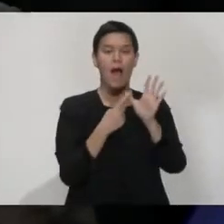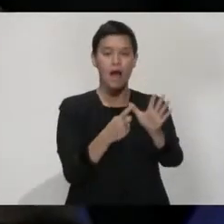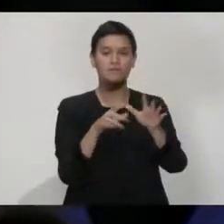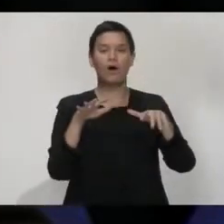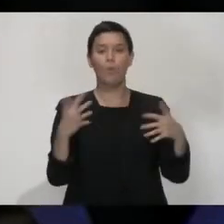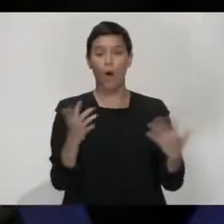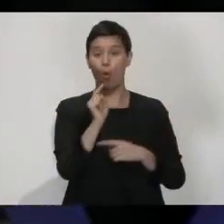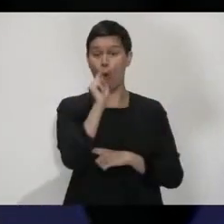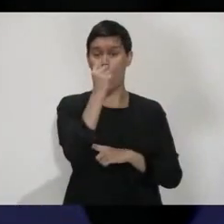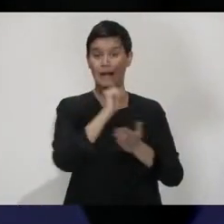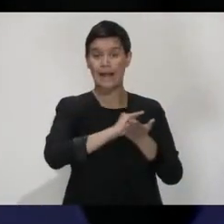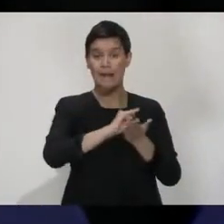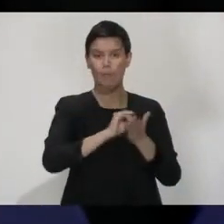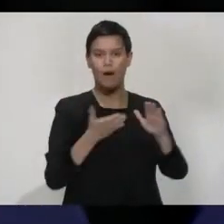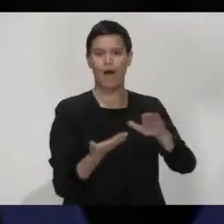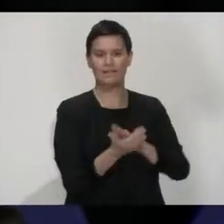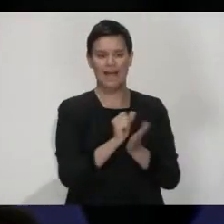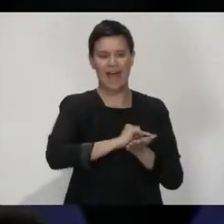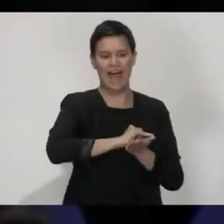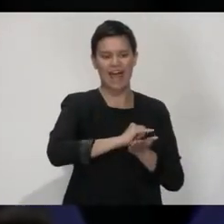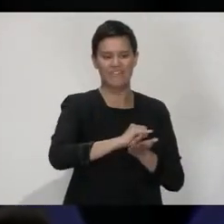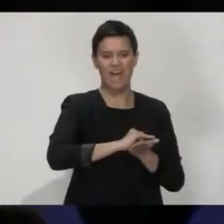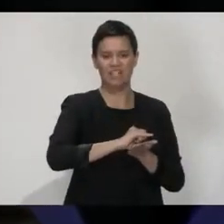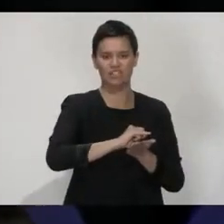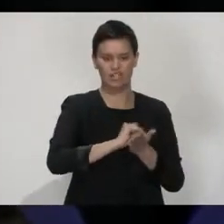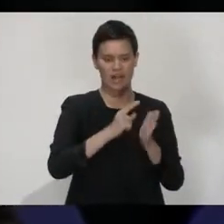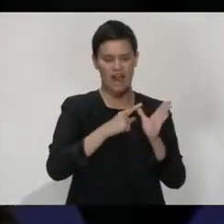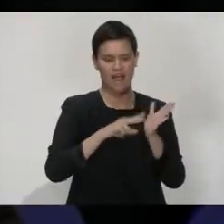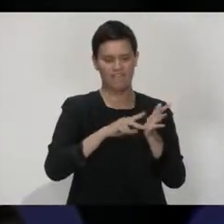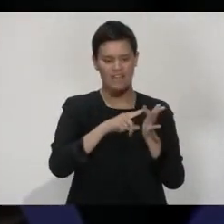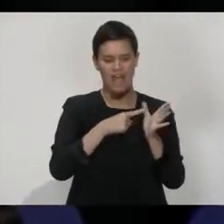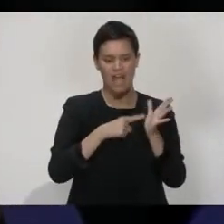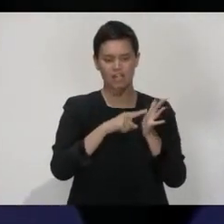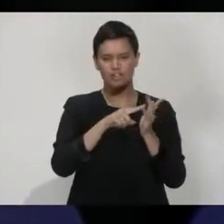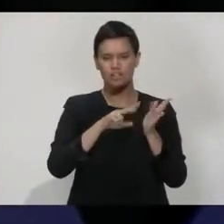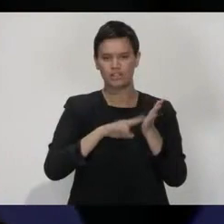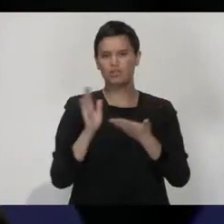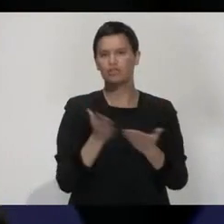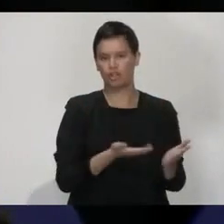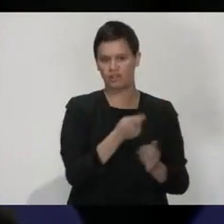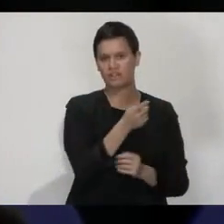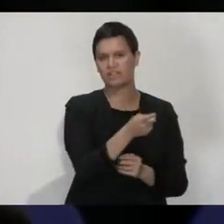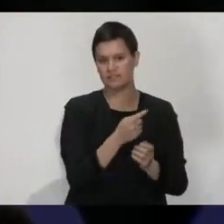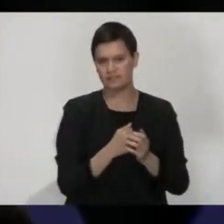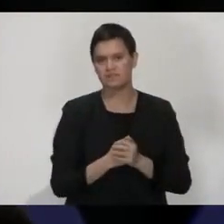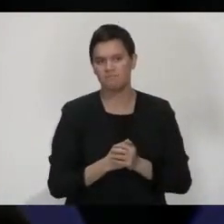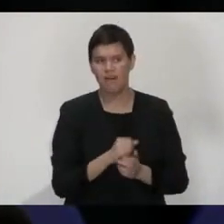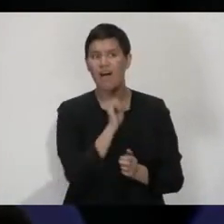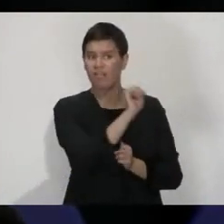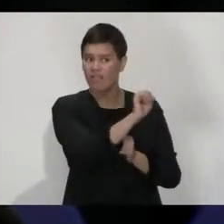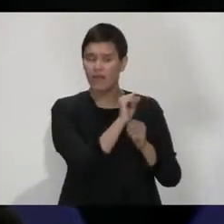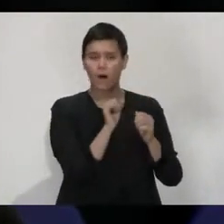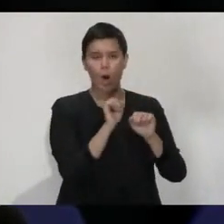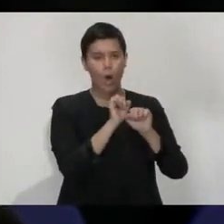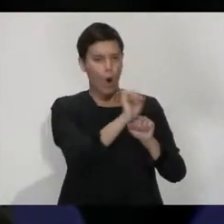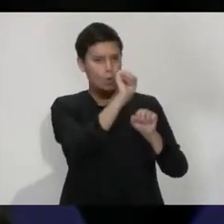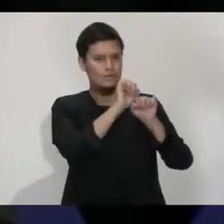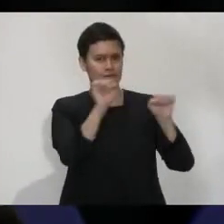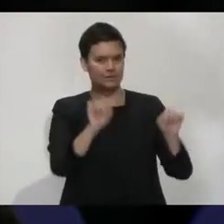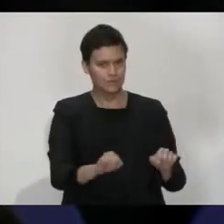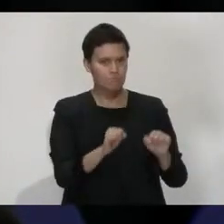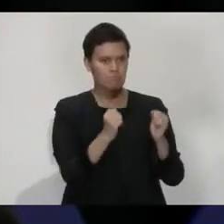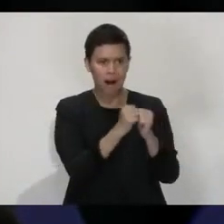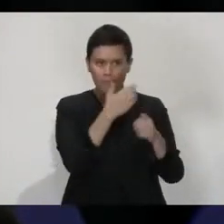Aviation Security Service. The Ministry of Health, as you're noting, provide the paperwork that people then use. You'll understand that while those are